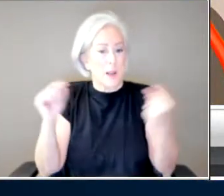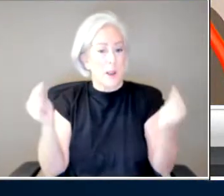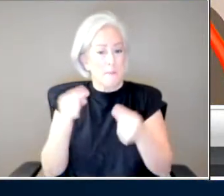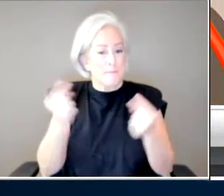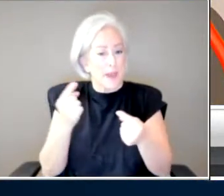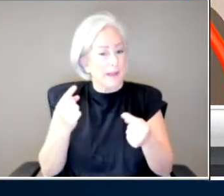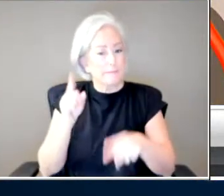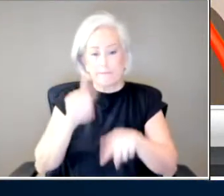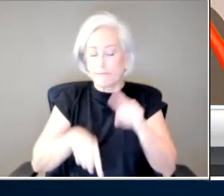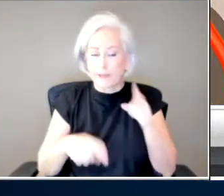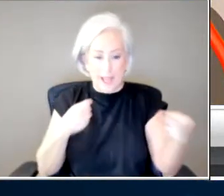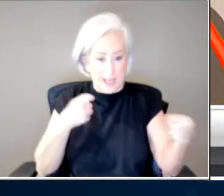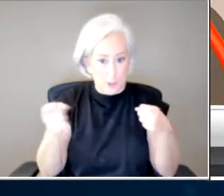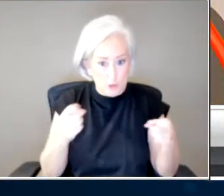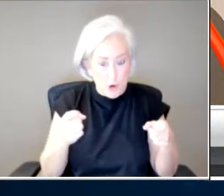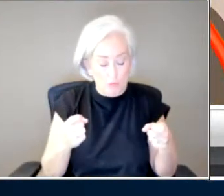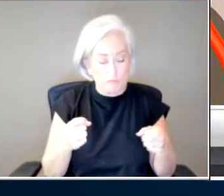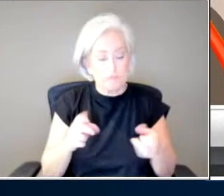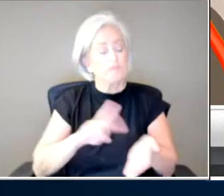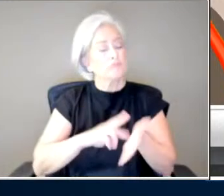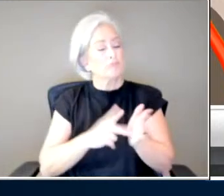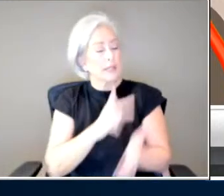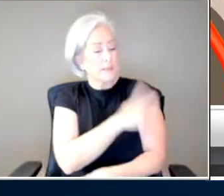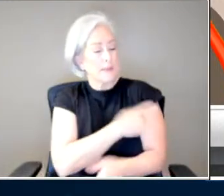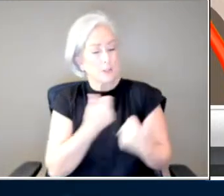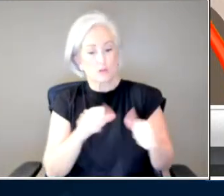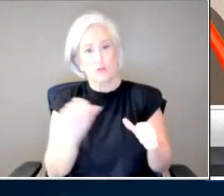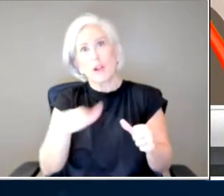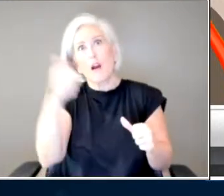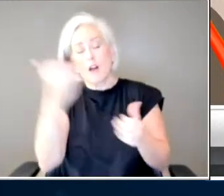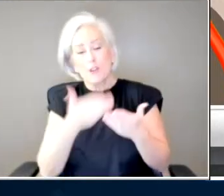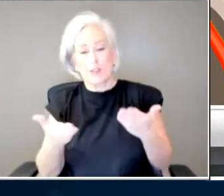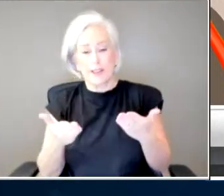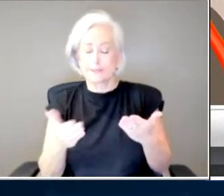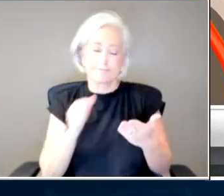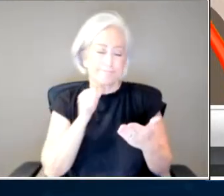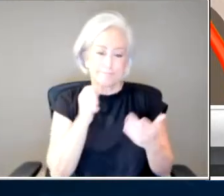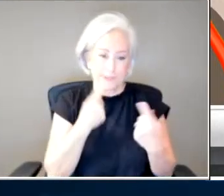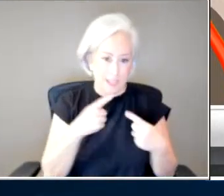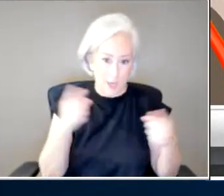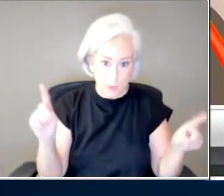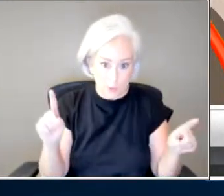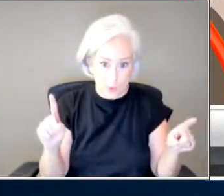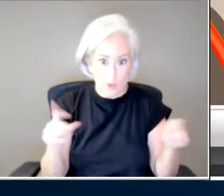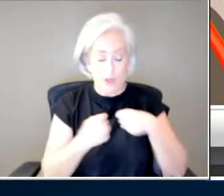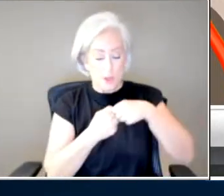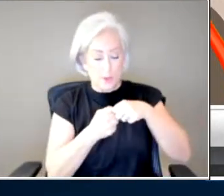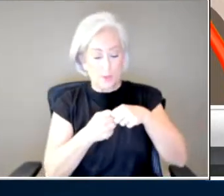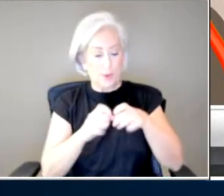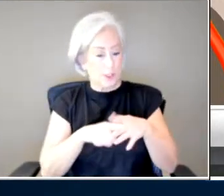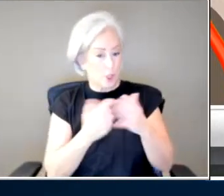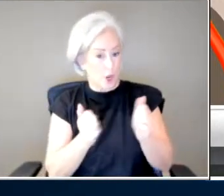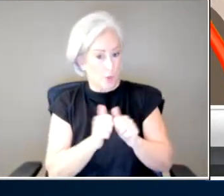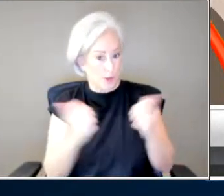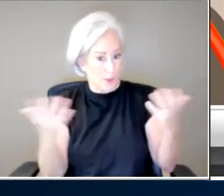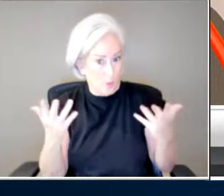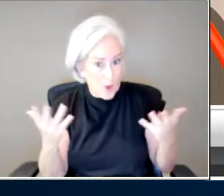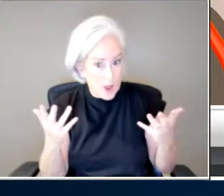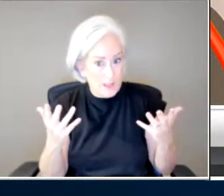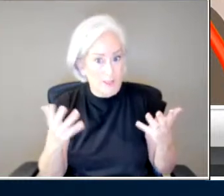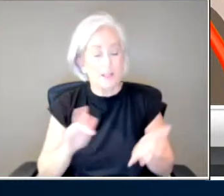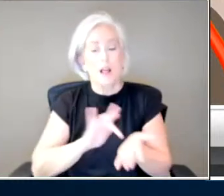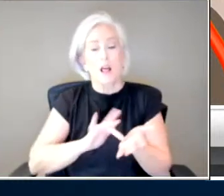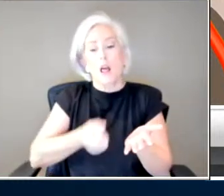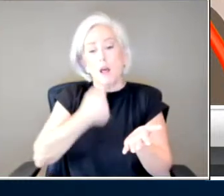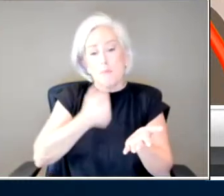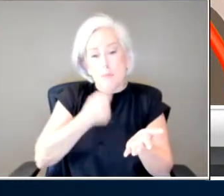more conservative measures. So whenever someone has osteoarthritic knee pain, they start by getting oral pain medicines. Usually the next step is going to be moving on to